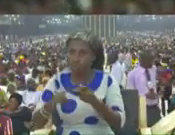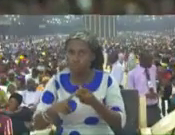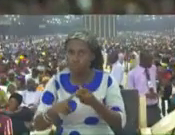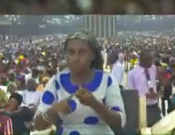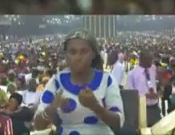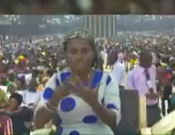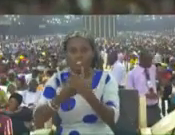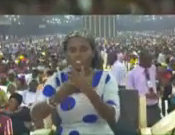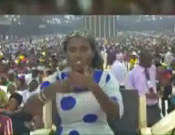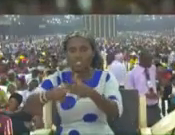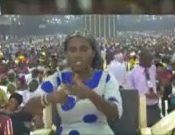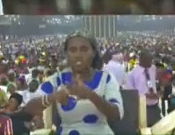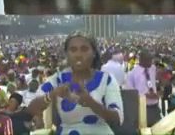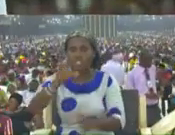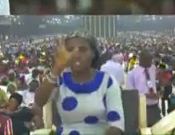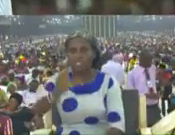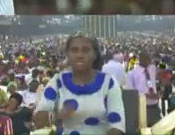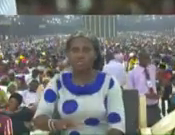Genesis